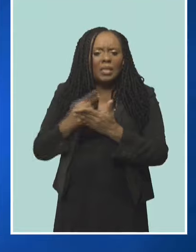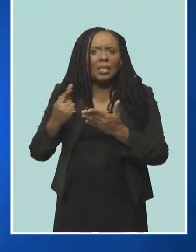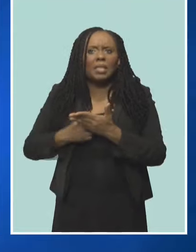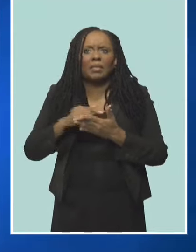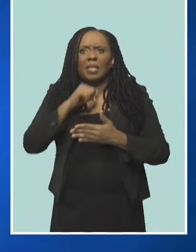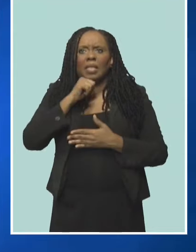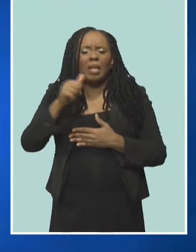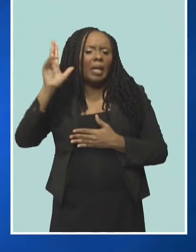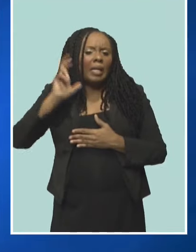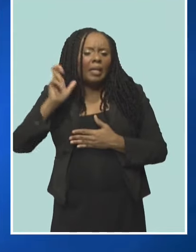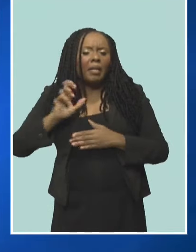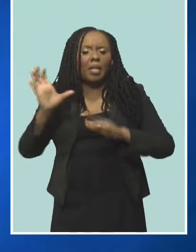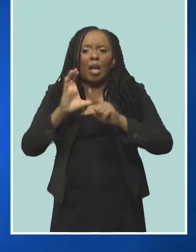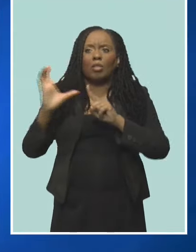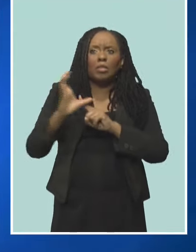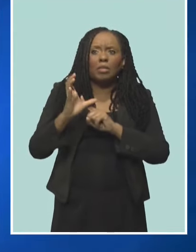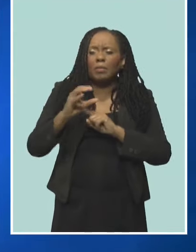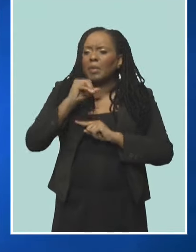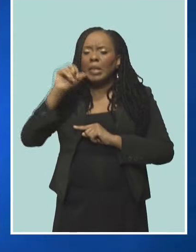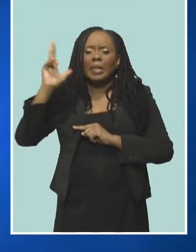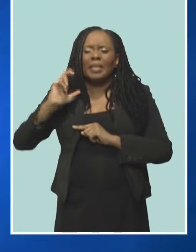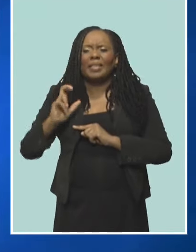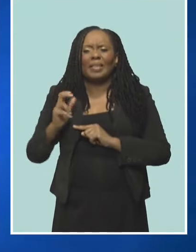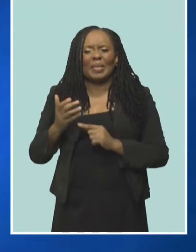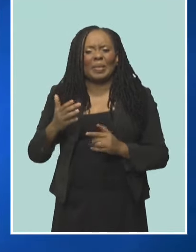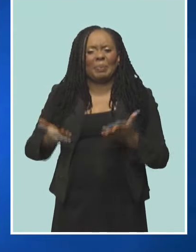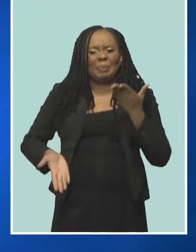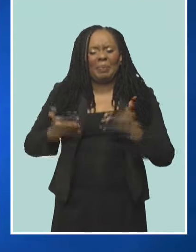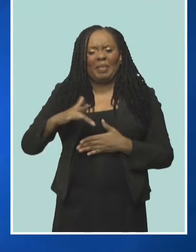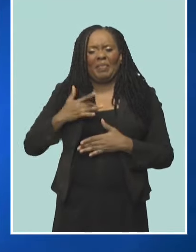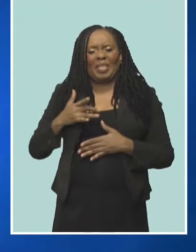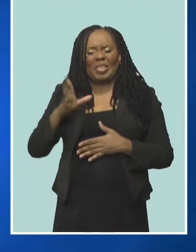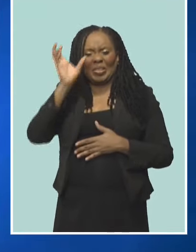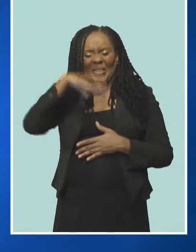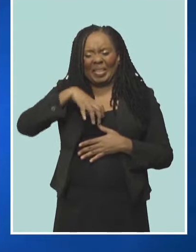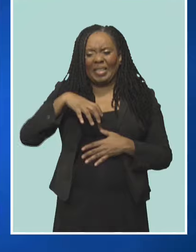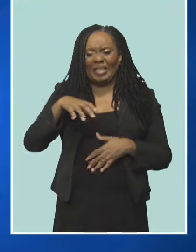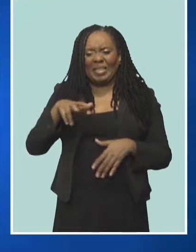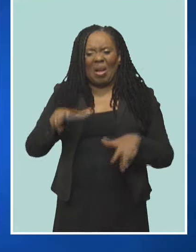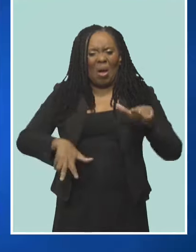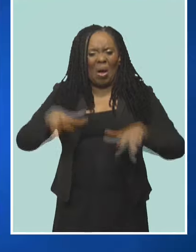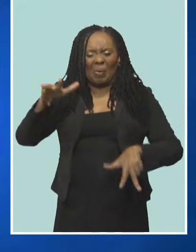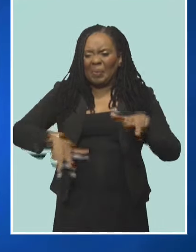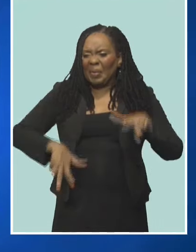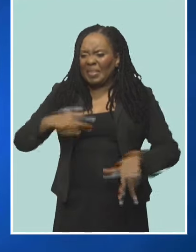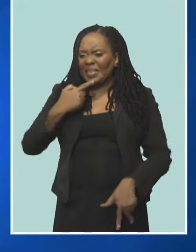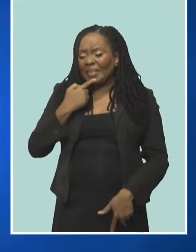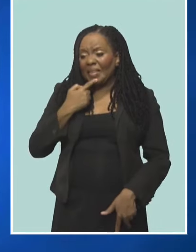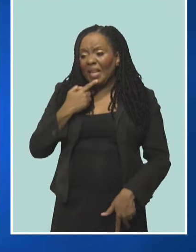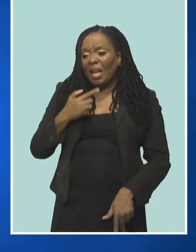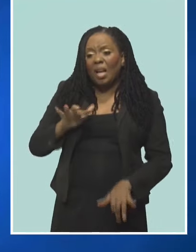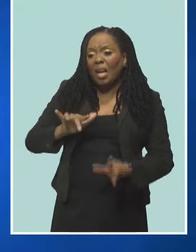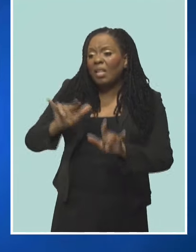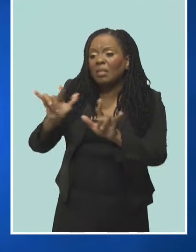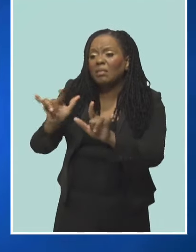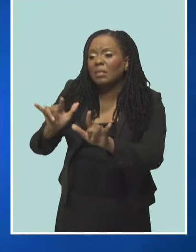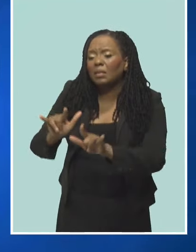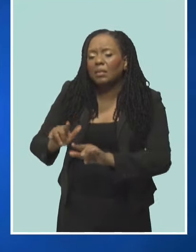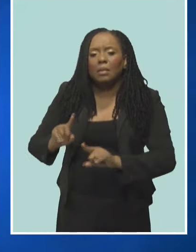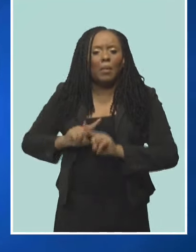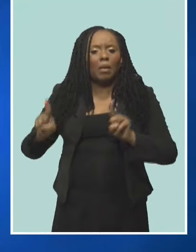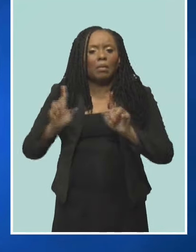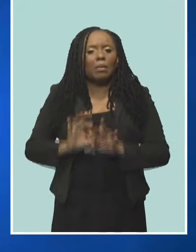hear, which may come off a little awkward or strange for some parents, but it is important for